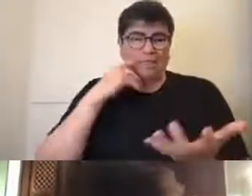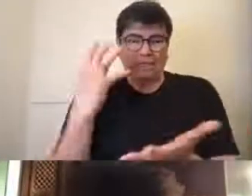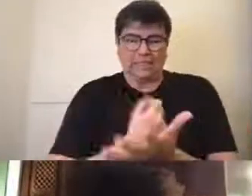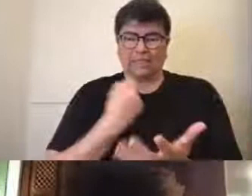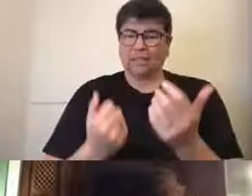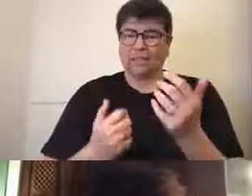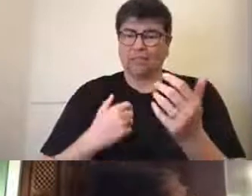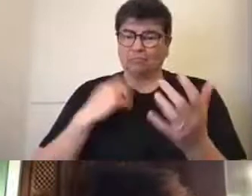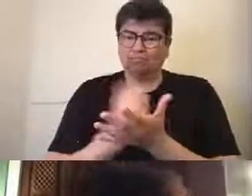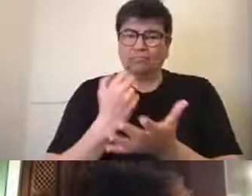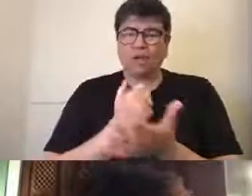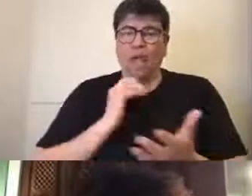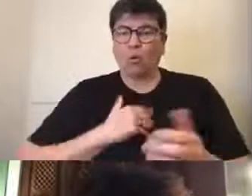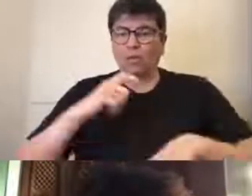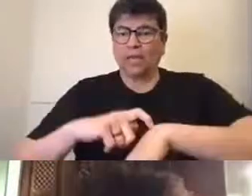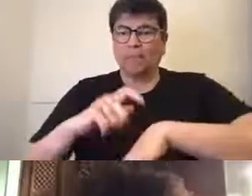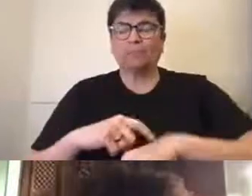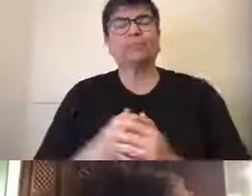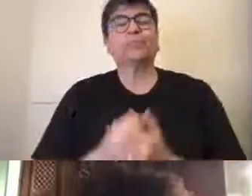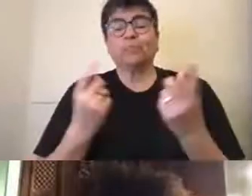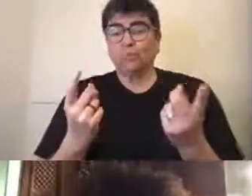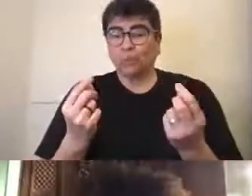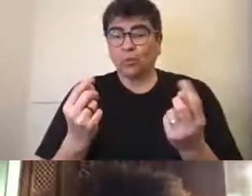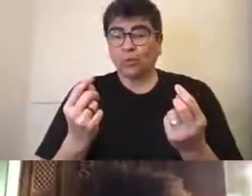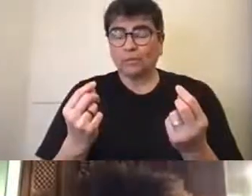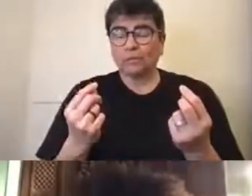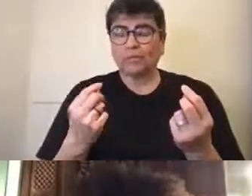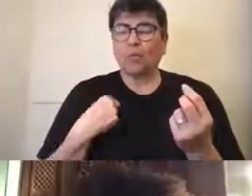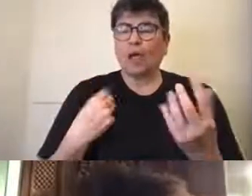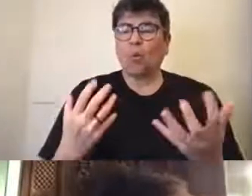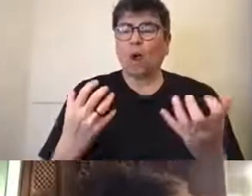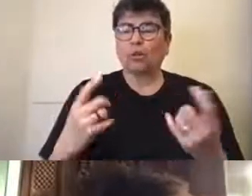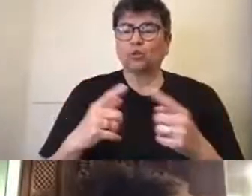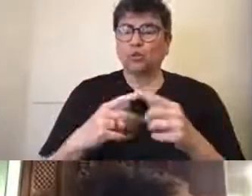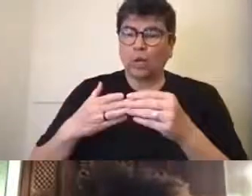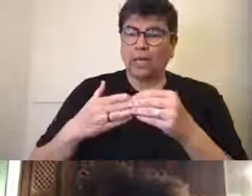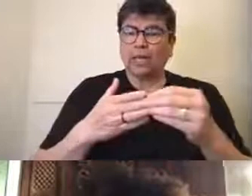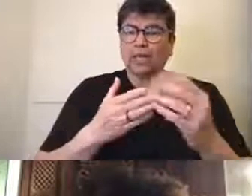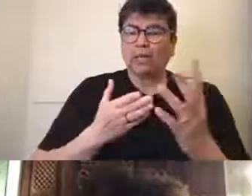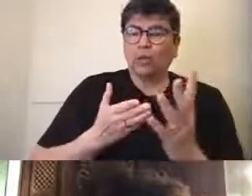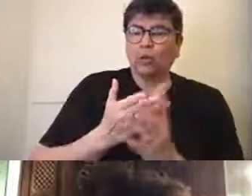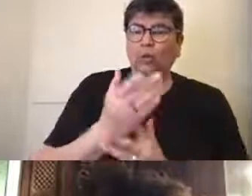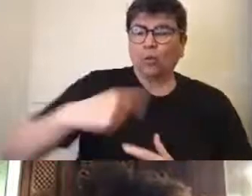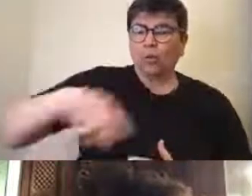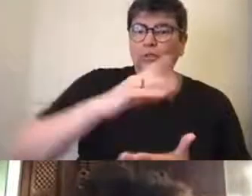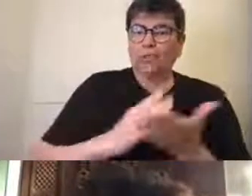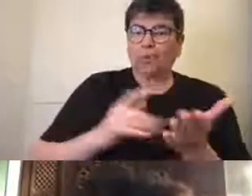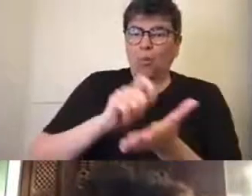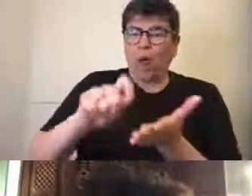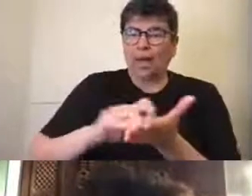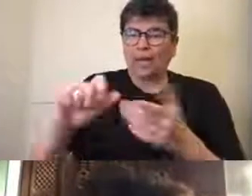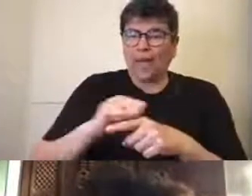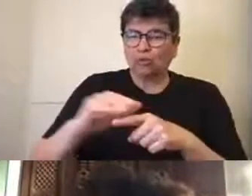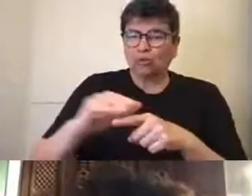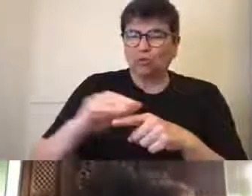have. So what I want to do is I want to lead us through some writing exercises. We're about